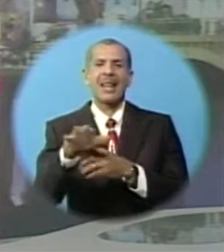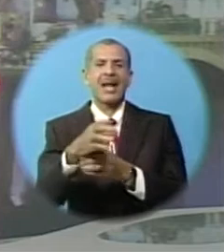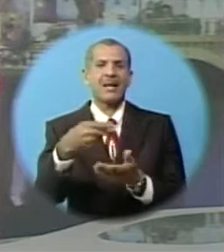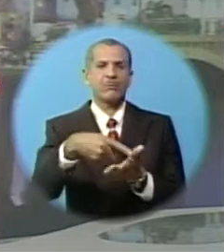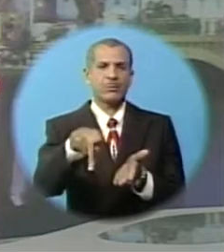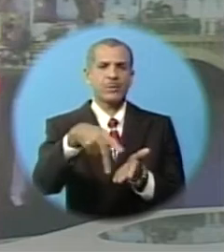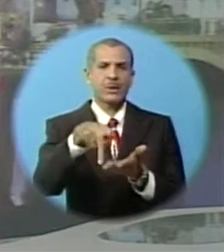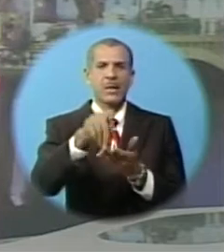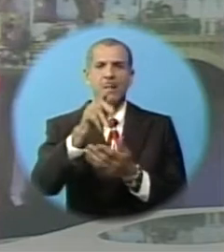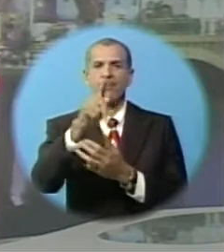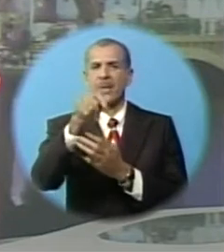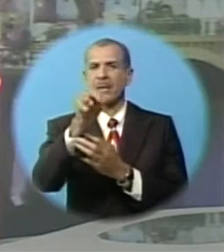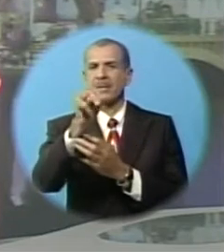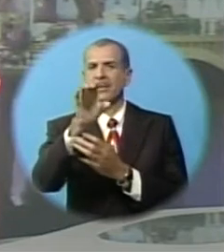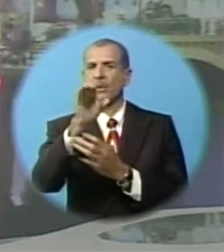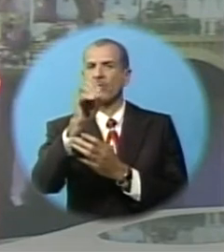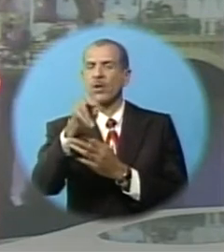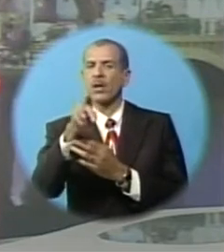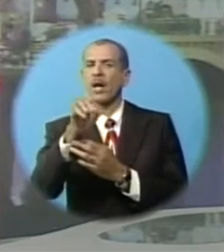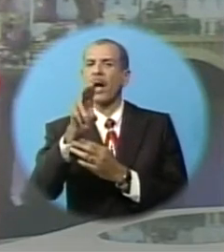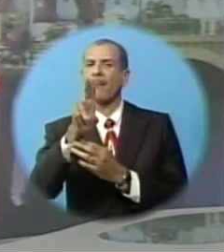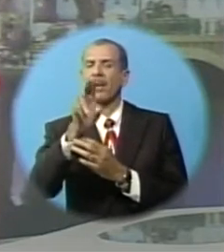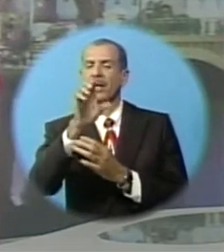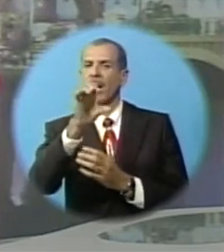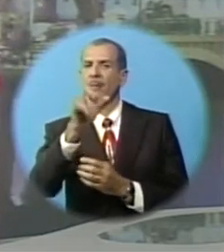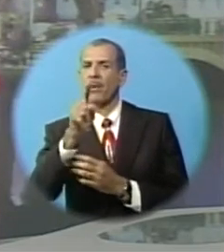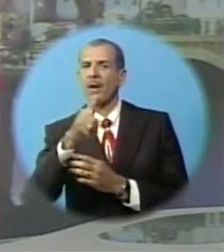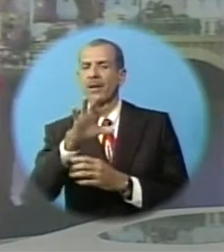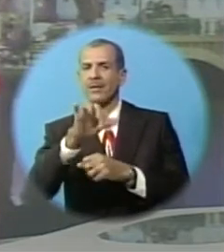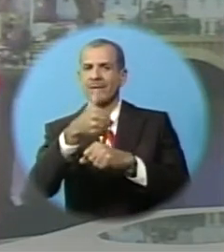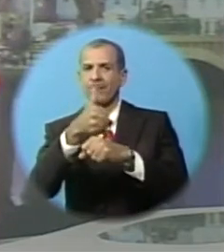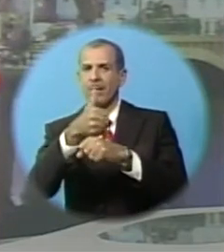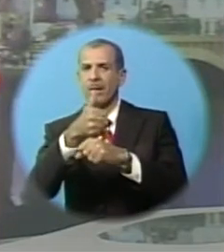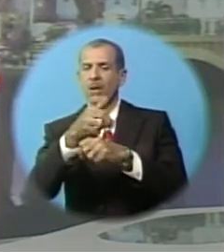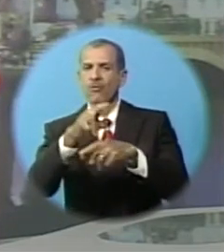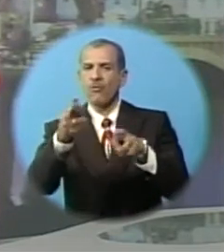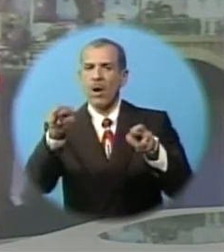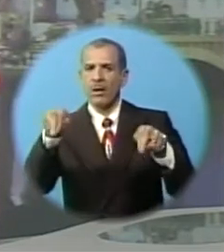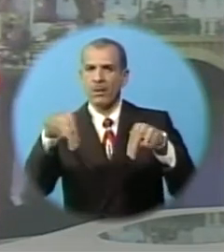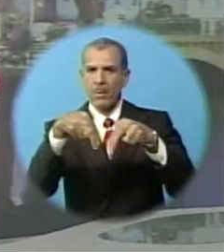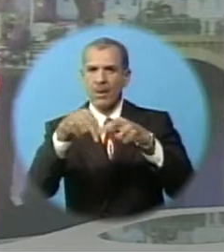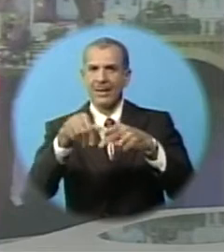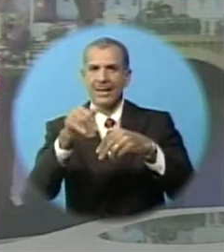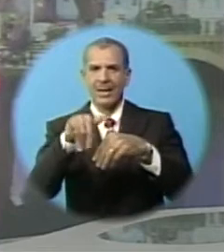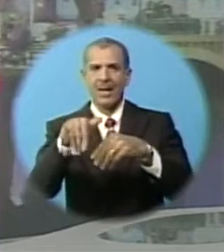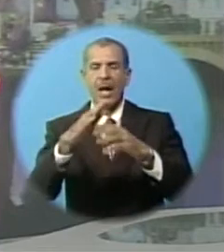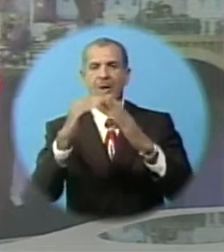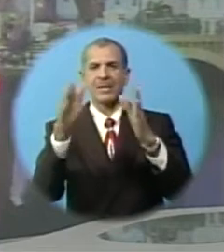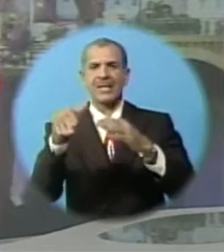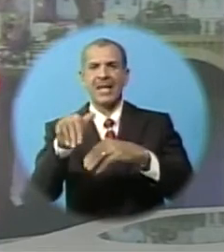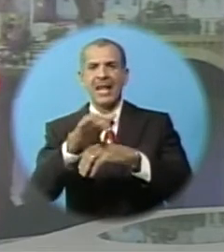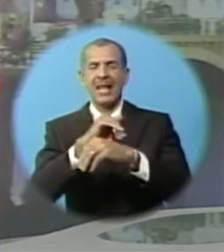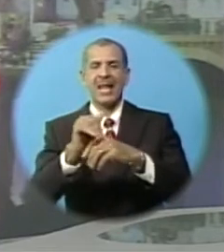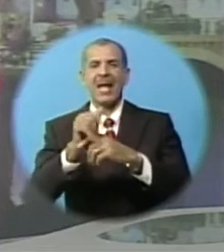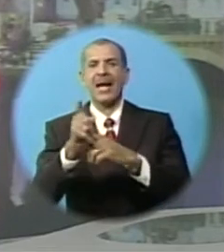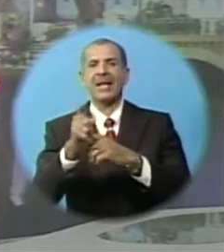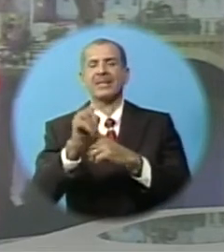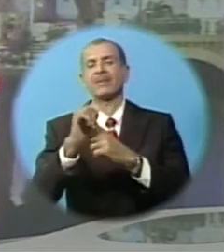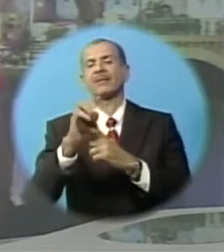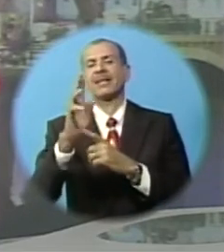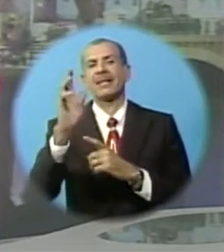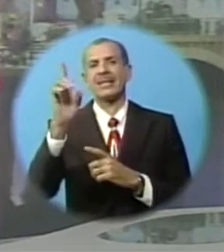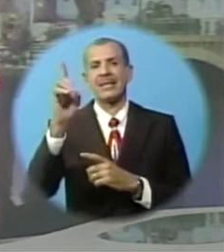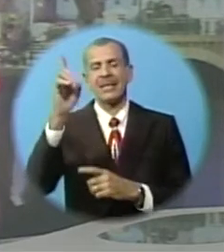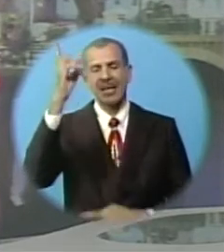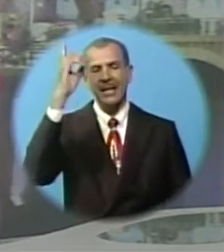Prince Road, Upper Collimer to facilitate the construction of a roundabout. Housing and Lands Minister Dennis Kelman says this will ease